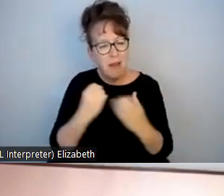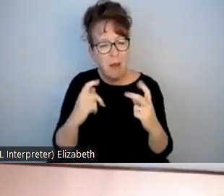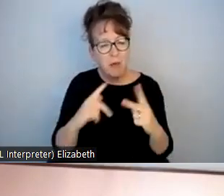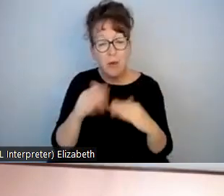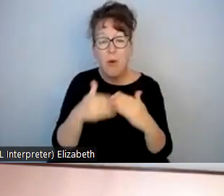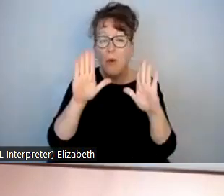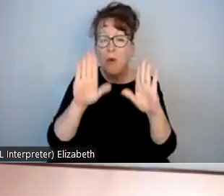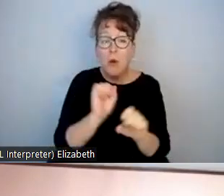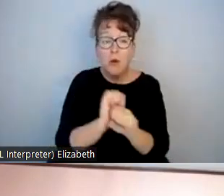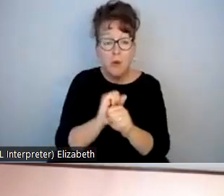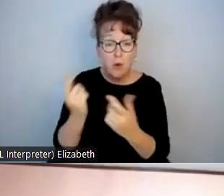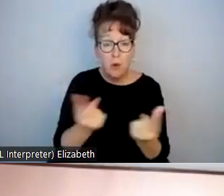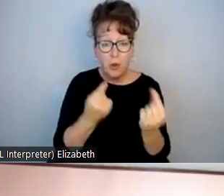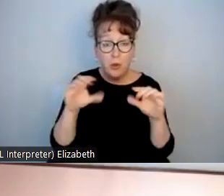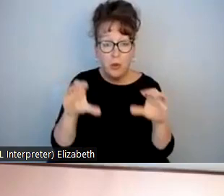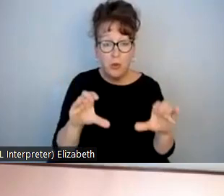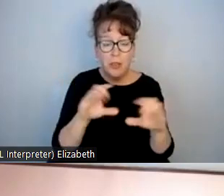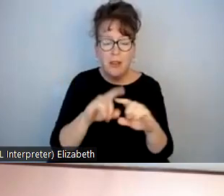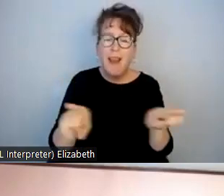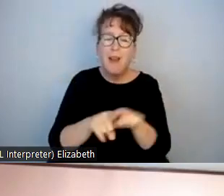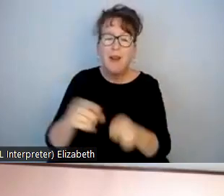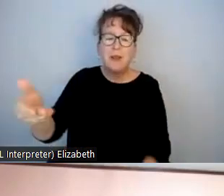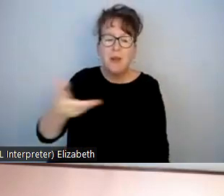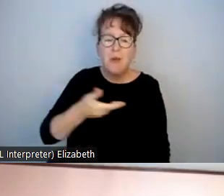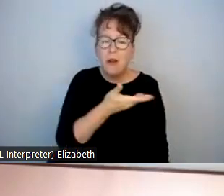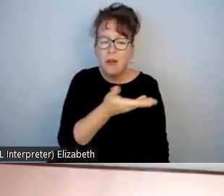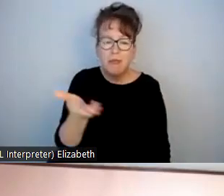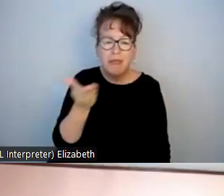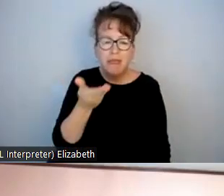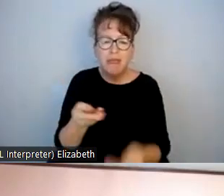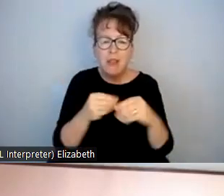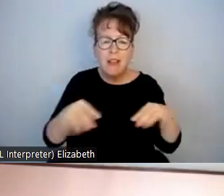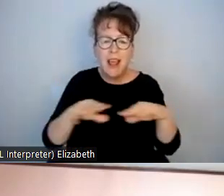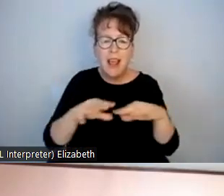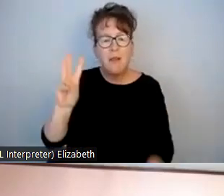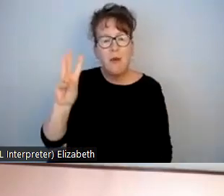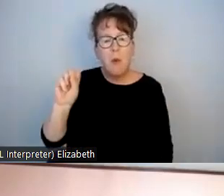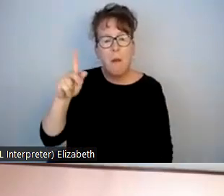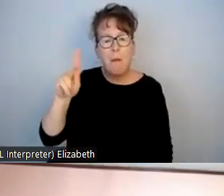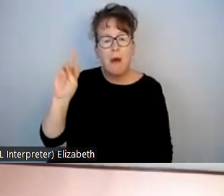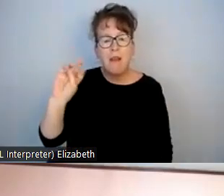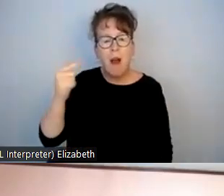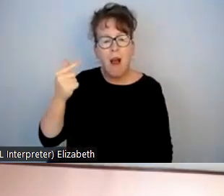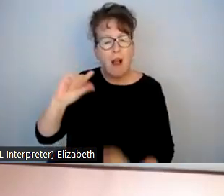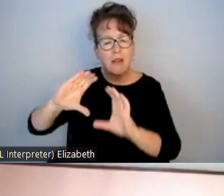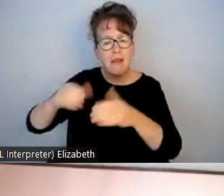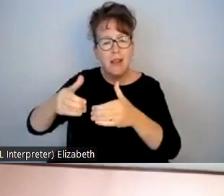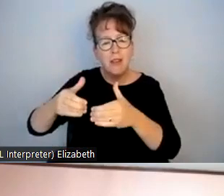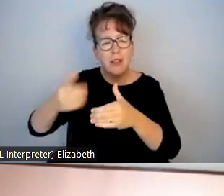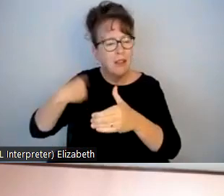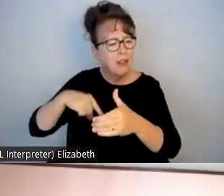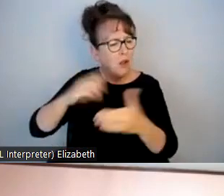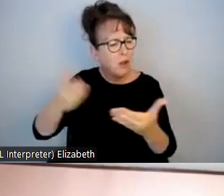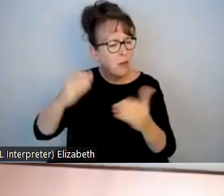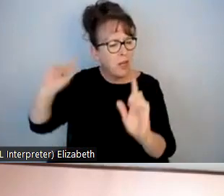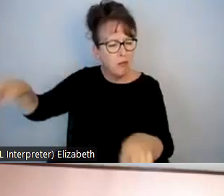doing. And also welcome you to the lands of the Mashpee Wampanoag. The Wampanoag Nation has been here since time immemorial. We